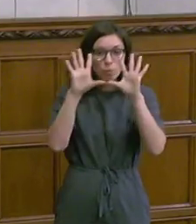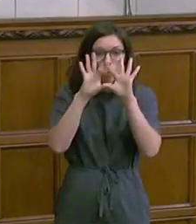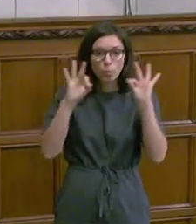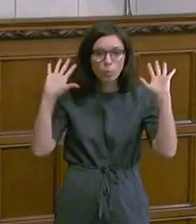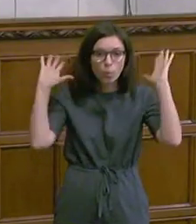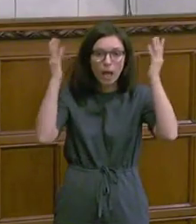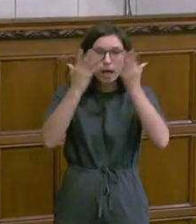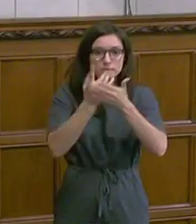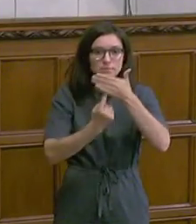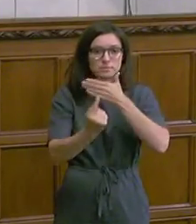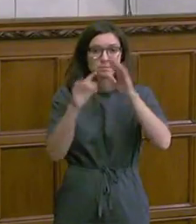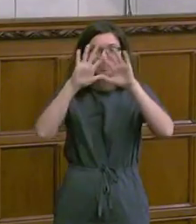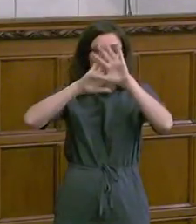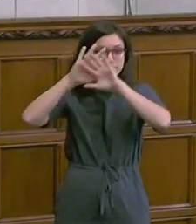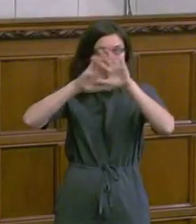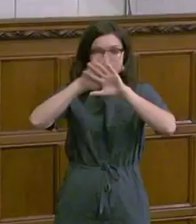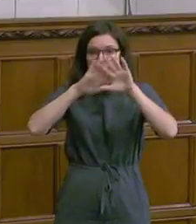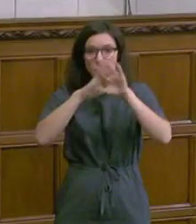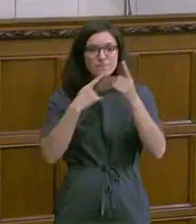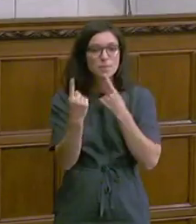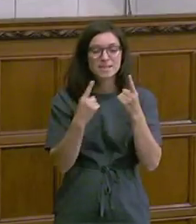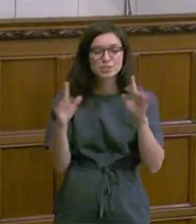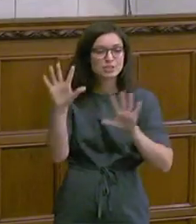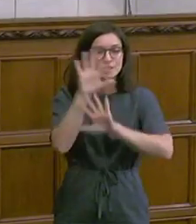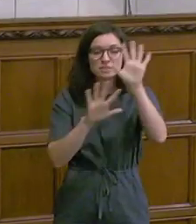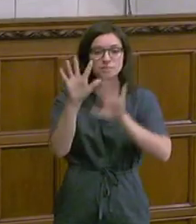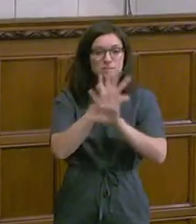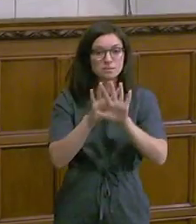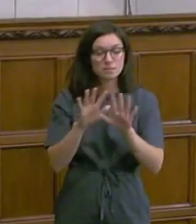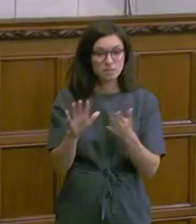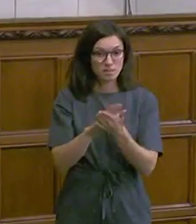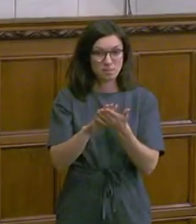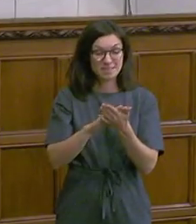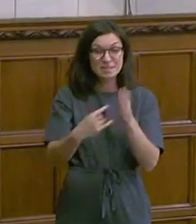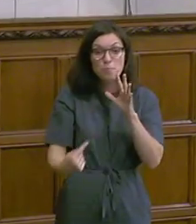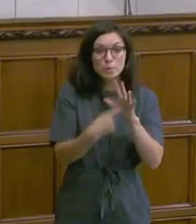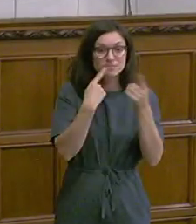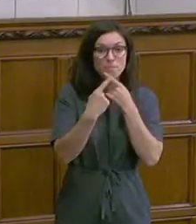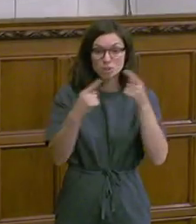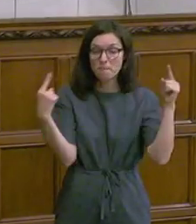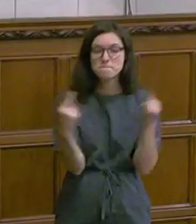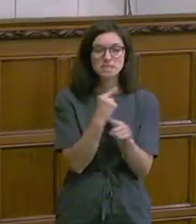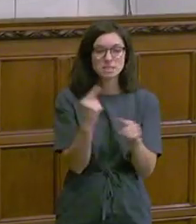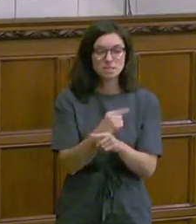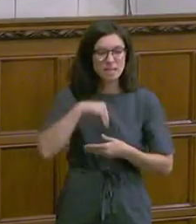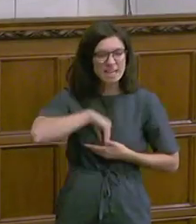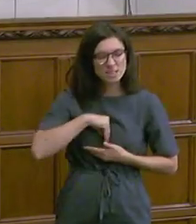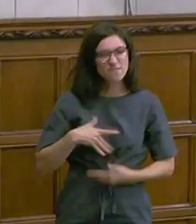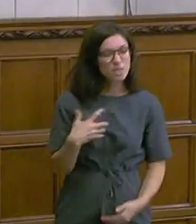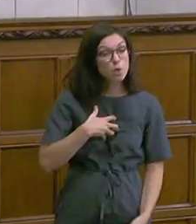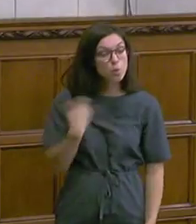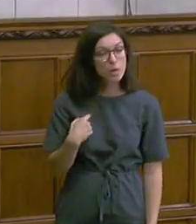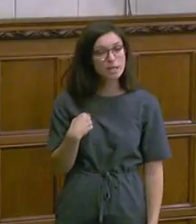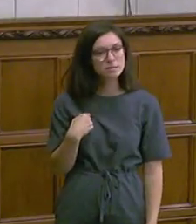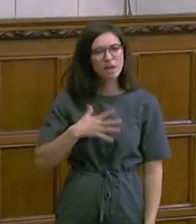and unclear. This means I am not getting any important information, leaving me feel annoyed and again